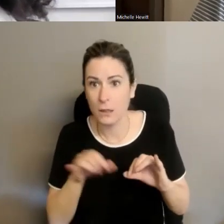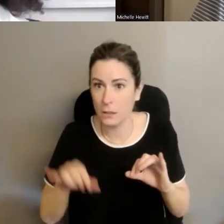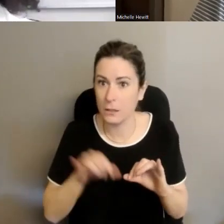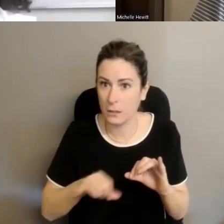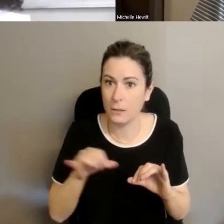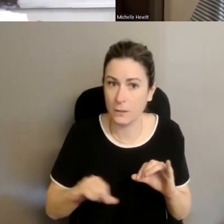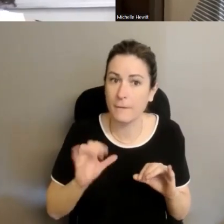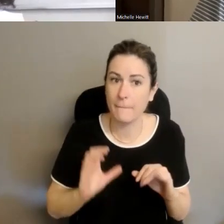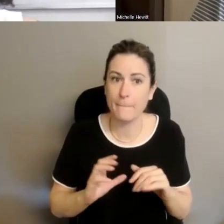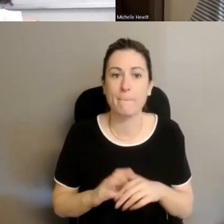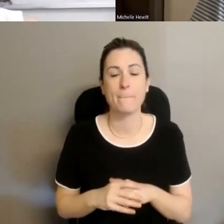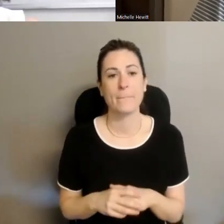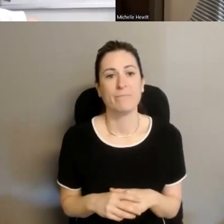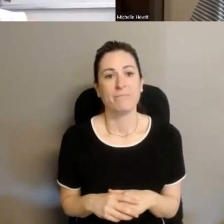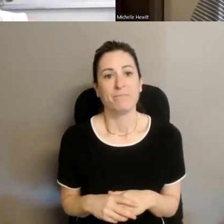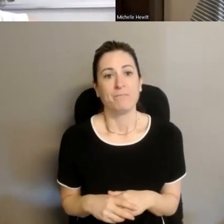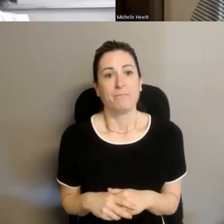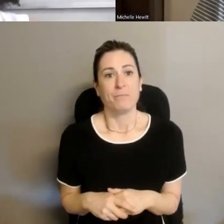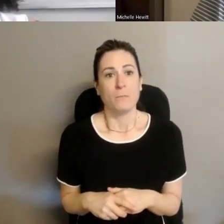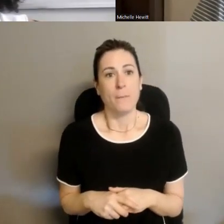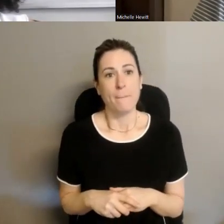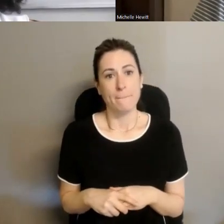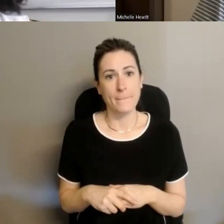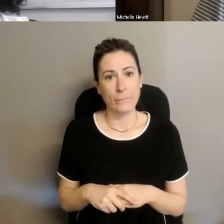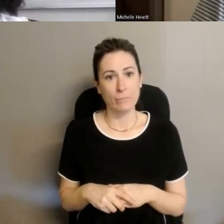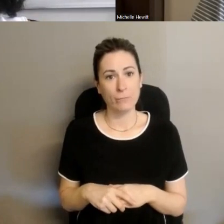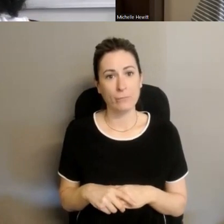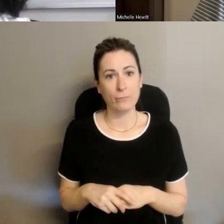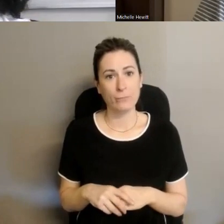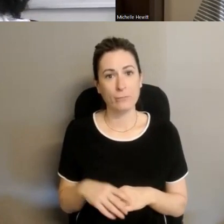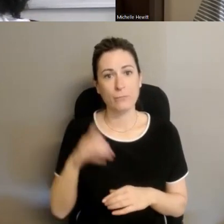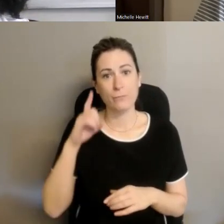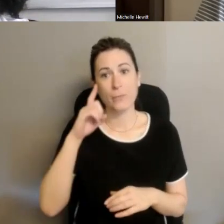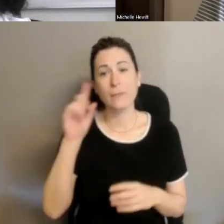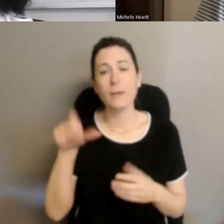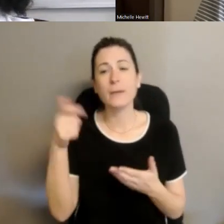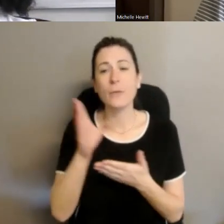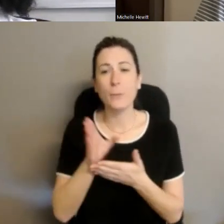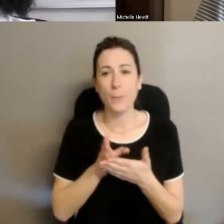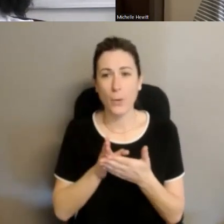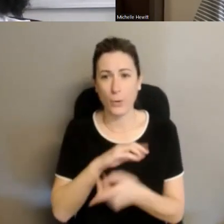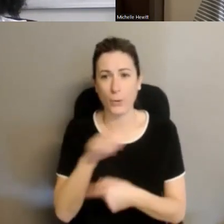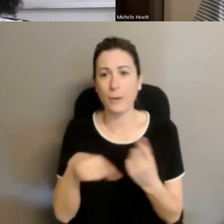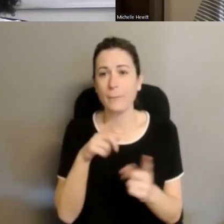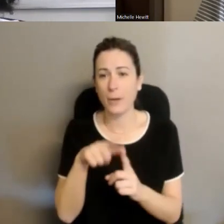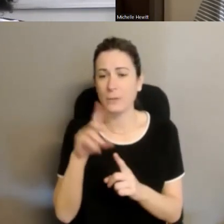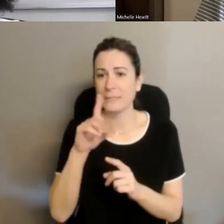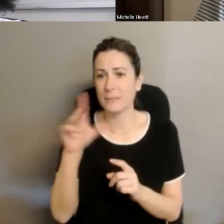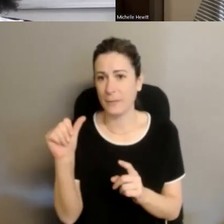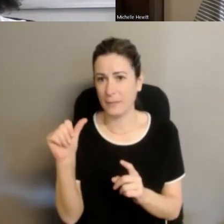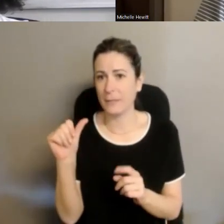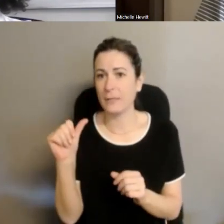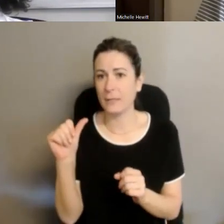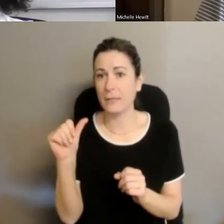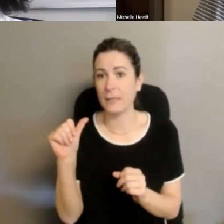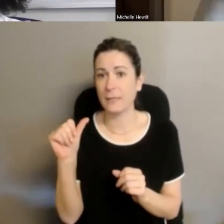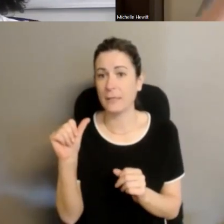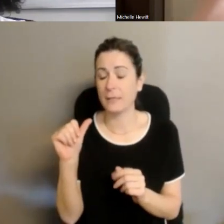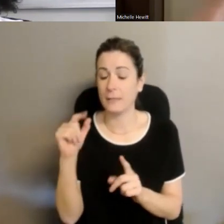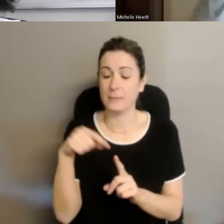another piece here about the employment disability is the gender pay gap.